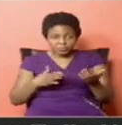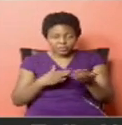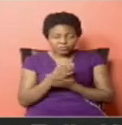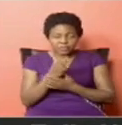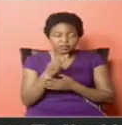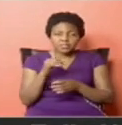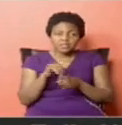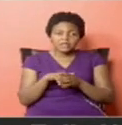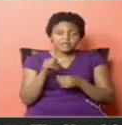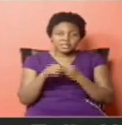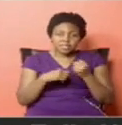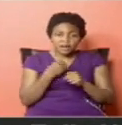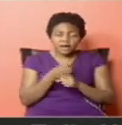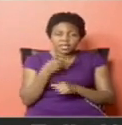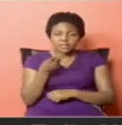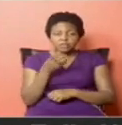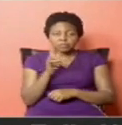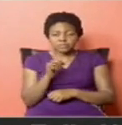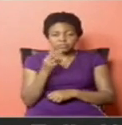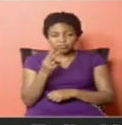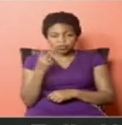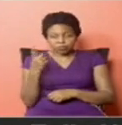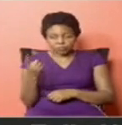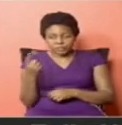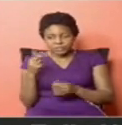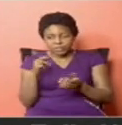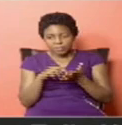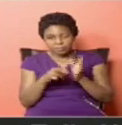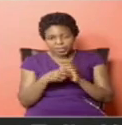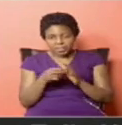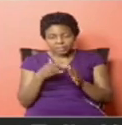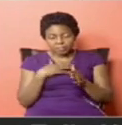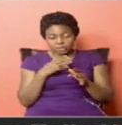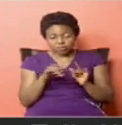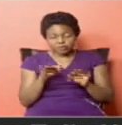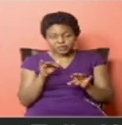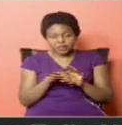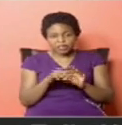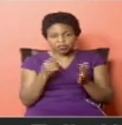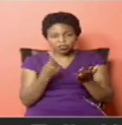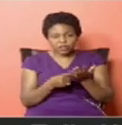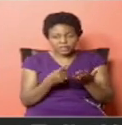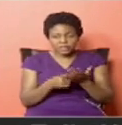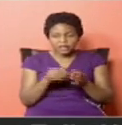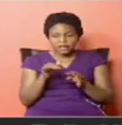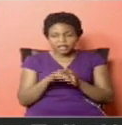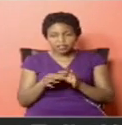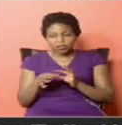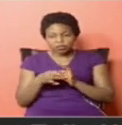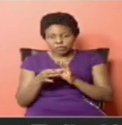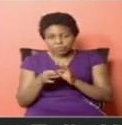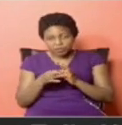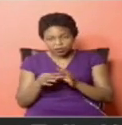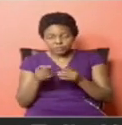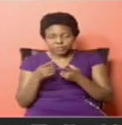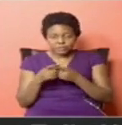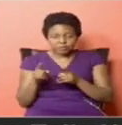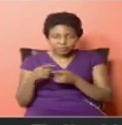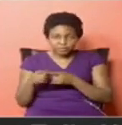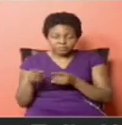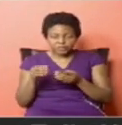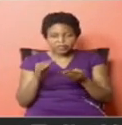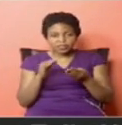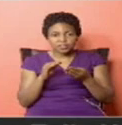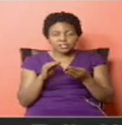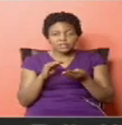annual work plan, meaning that my office in Uganda, in collaboration with all relevant actors, will